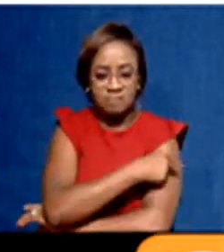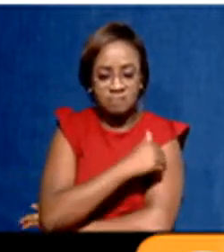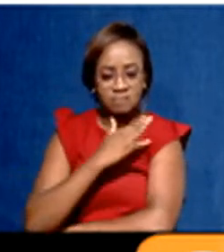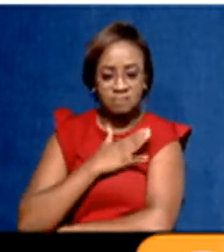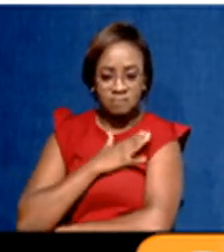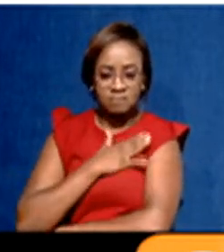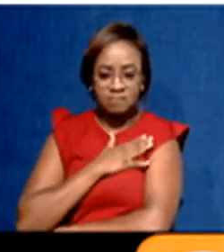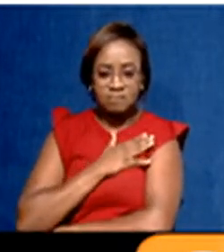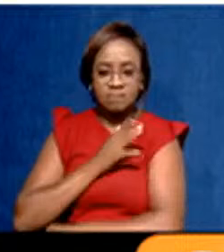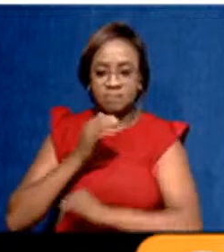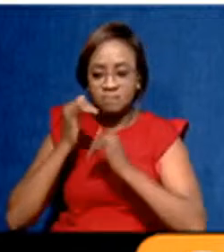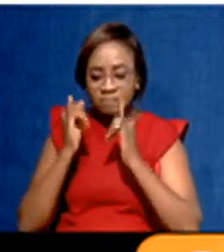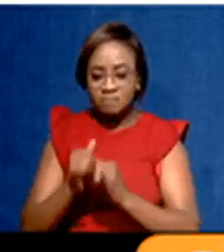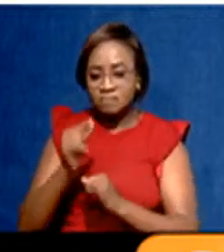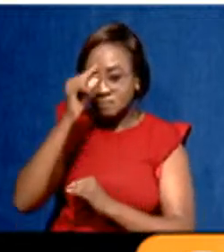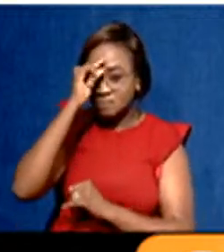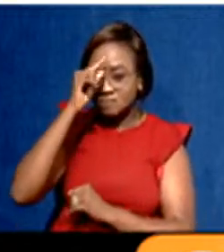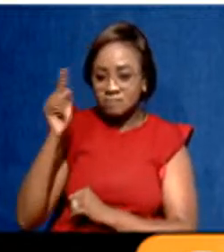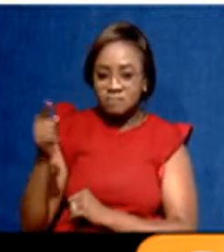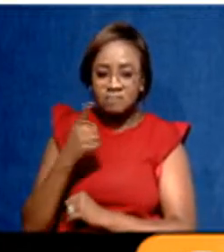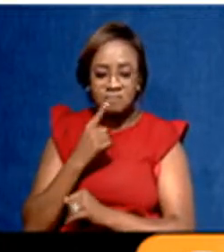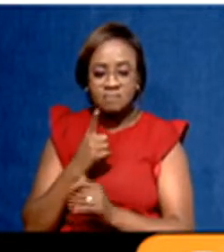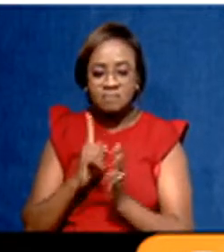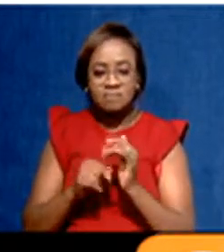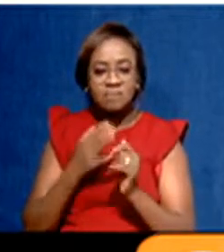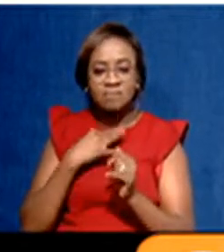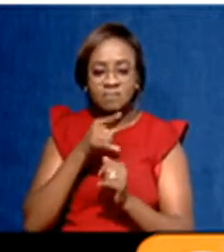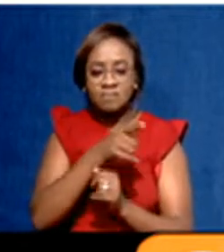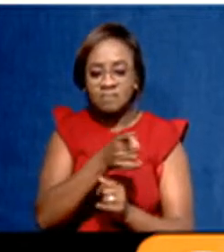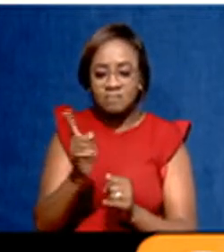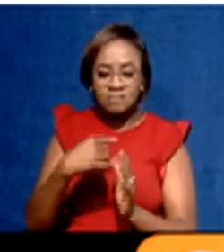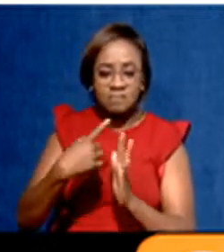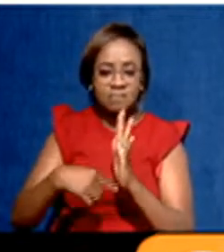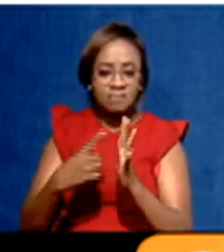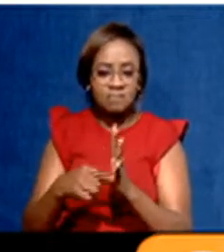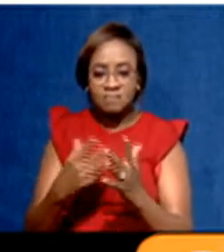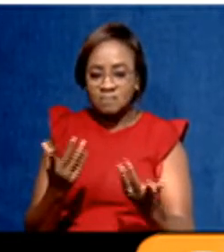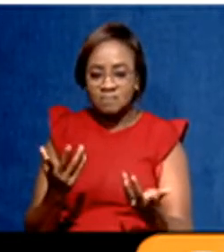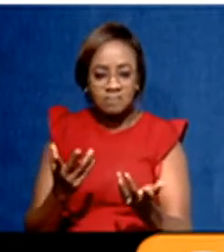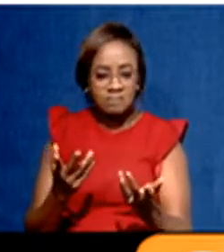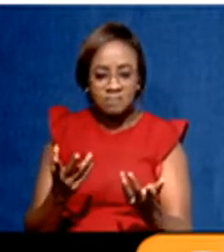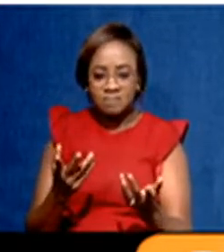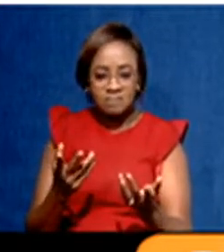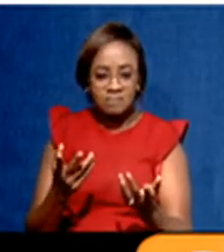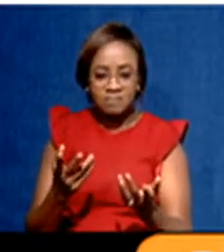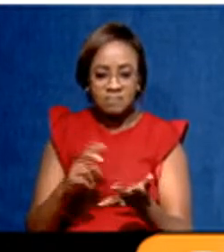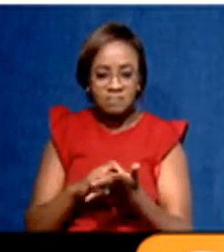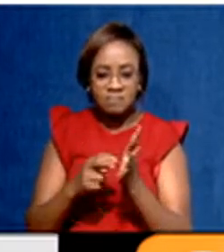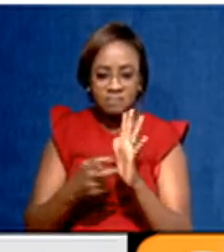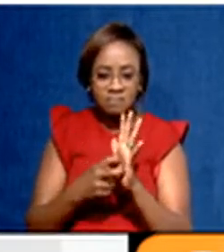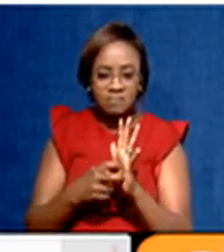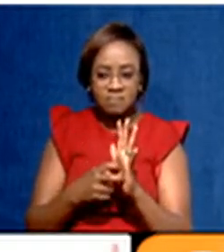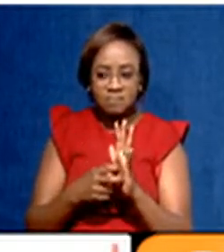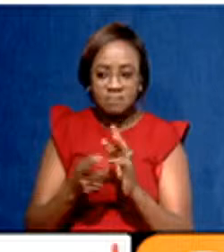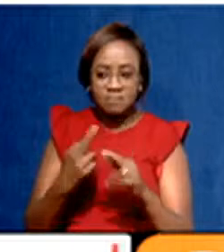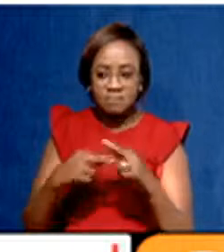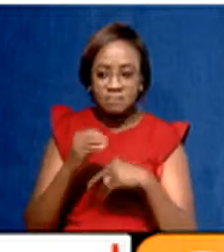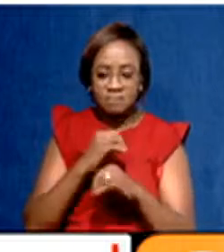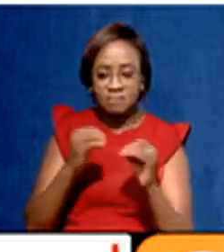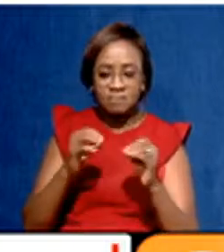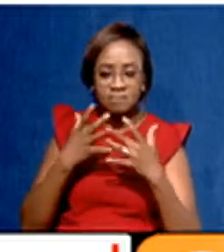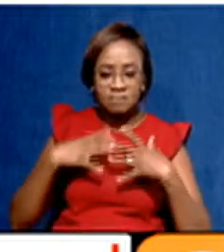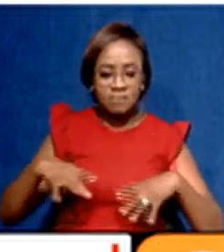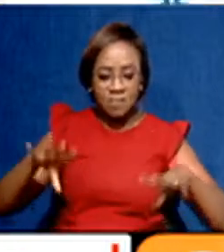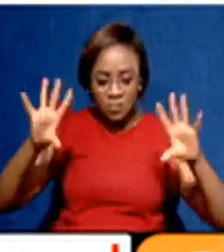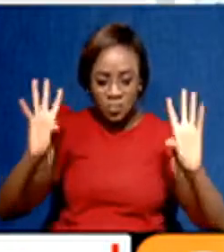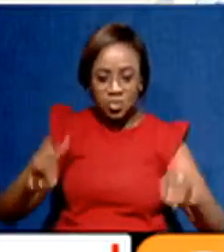new administration thinks they do not want to renew those contracts. Therefore, those suppliers switched